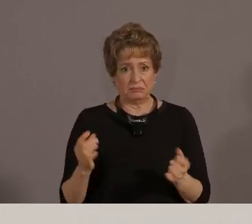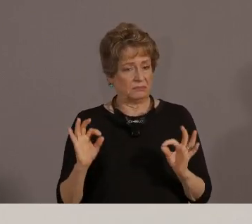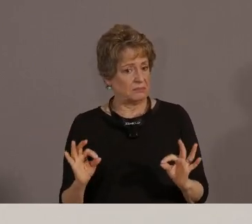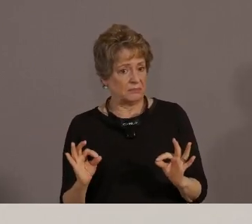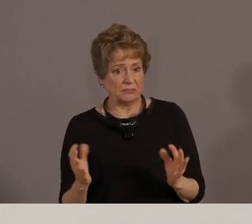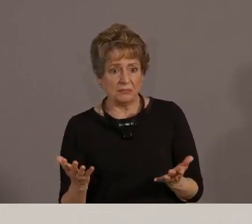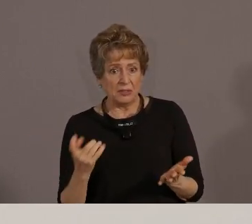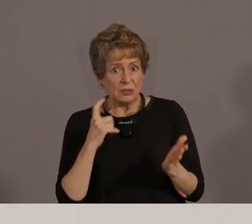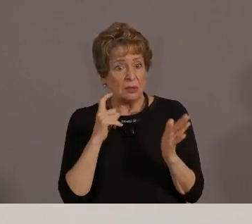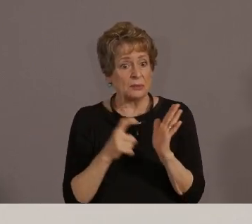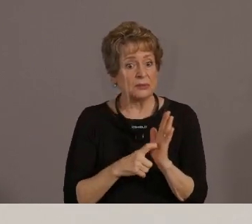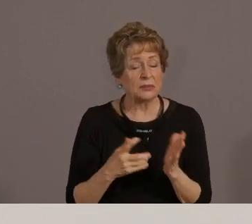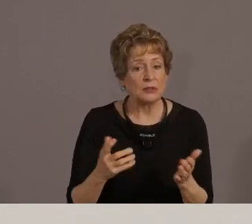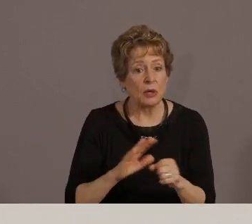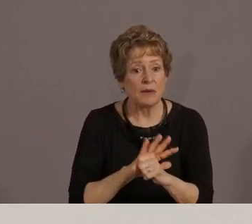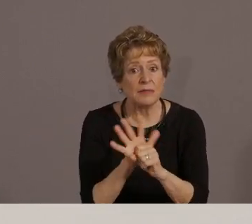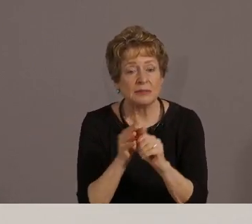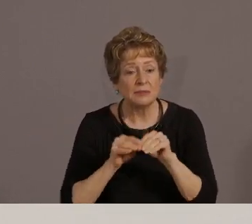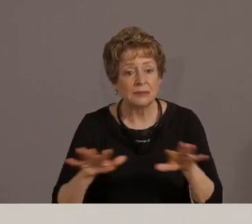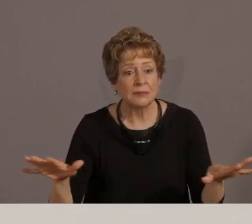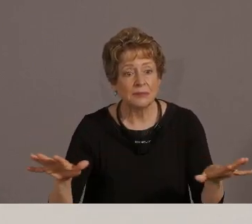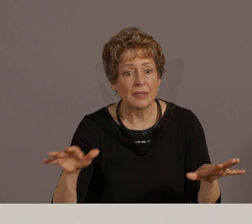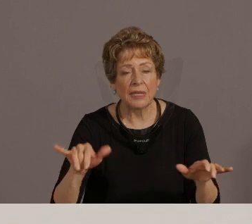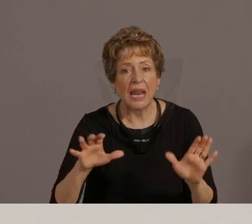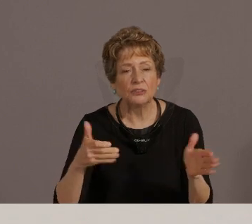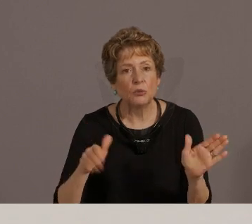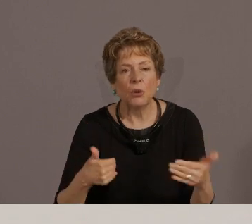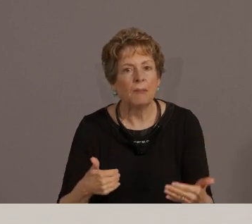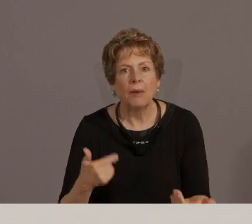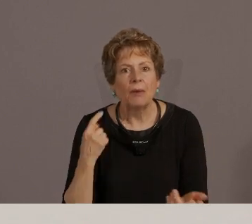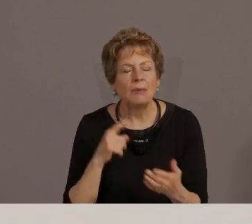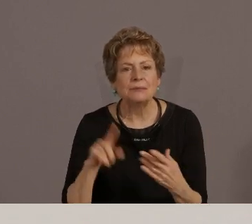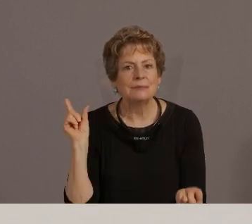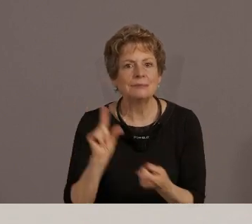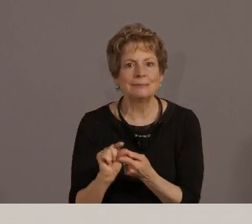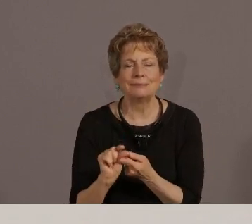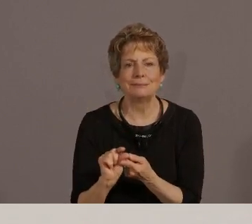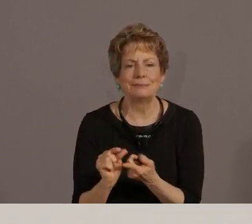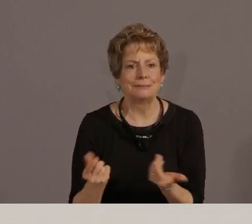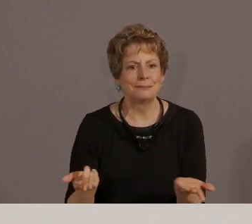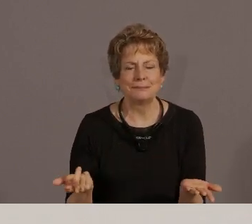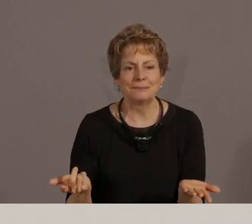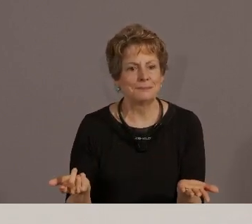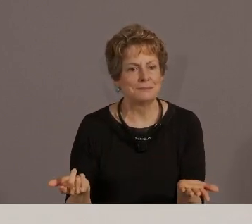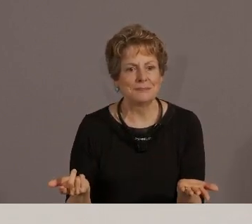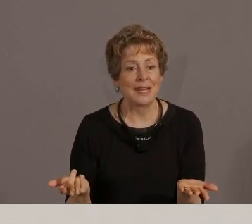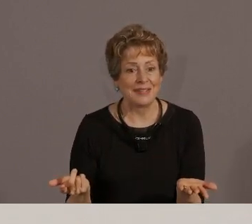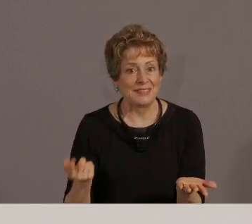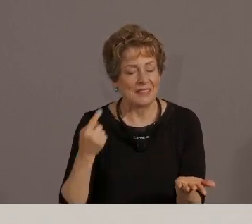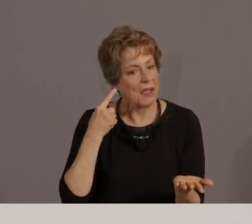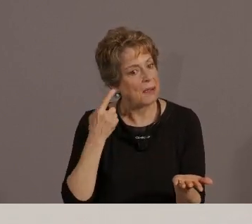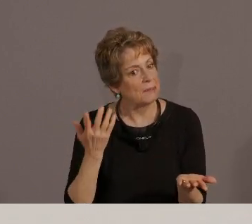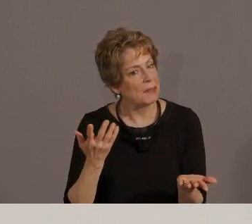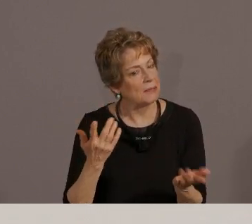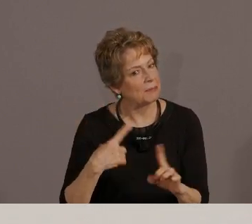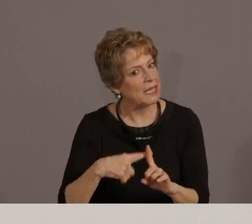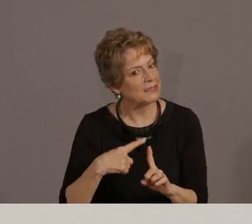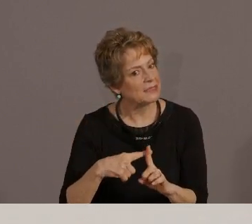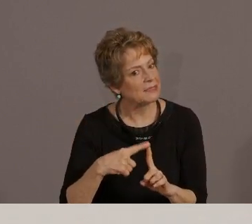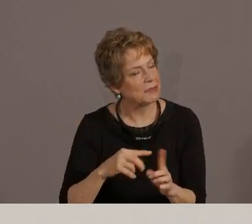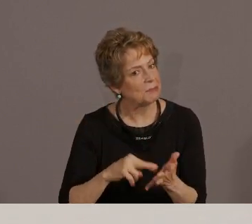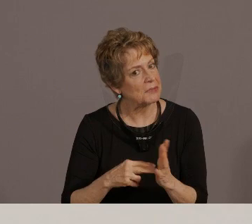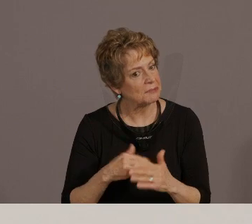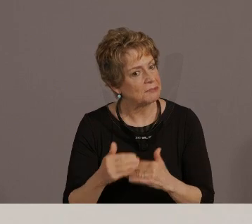classroom. And so we think that this is encouraging and will allow our schools to even